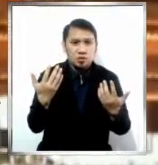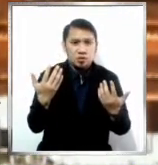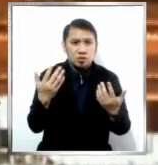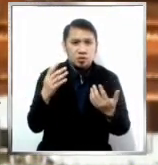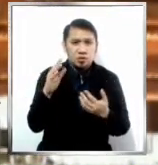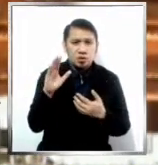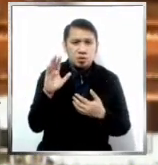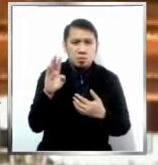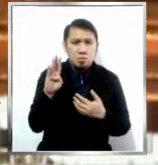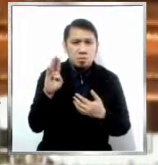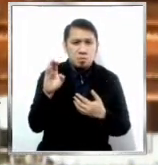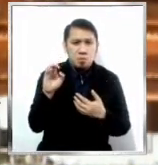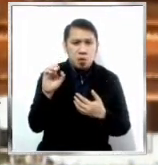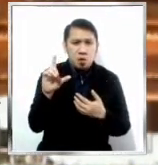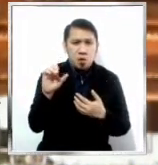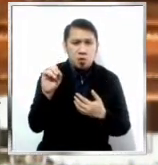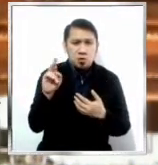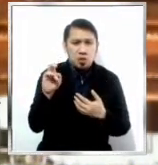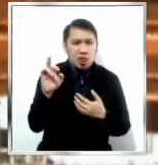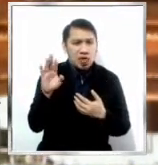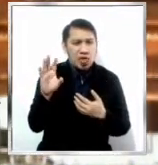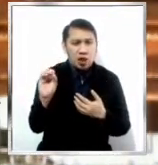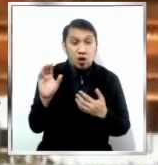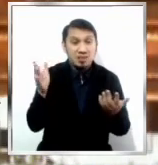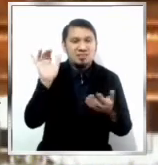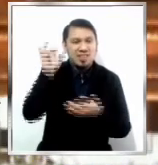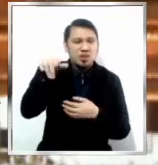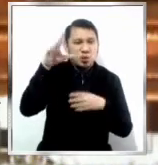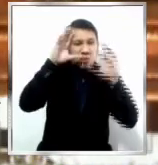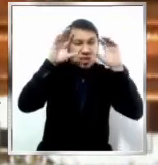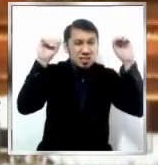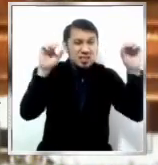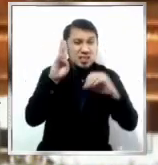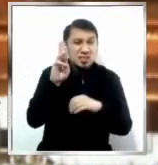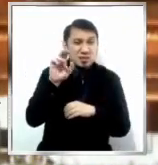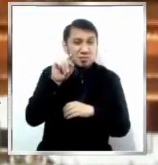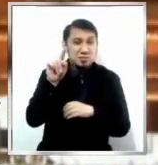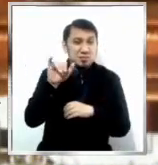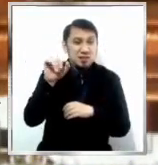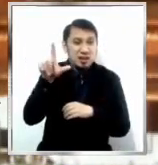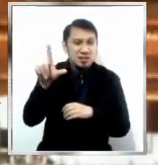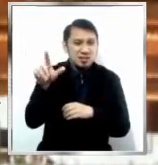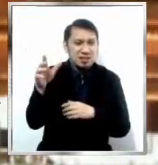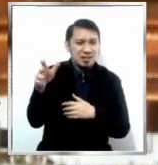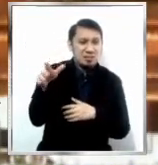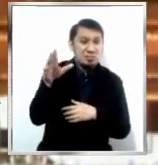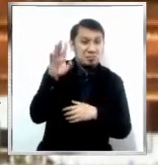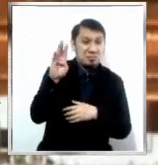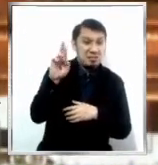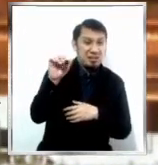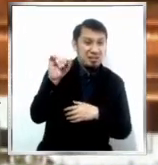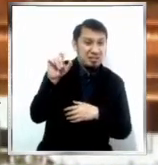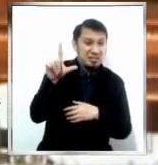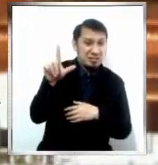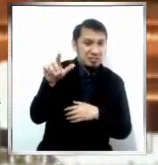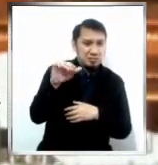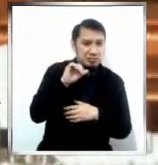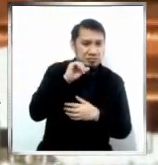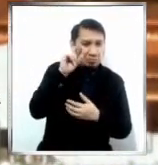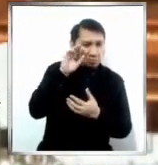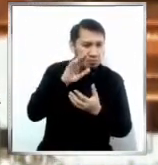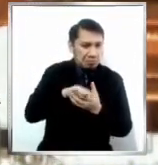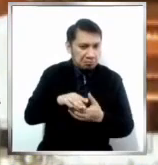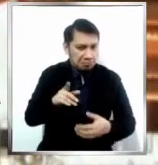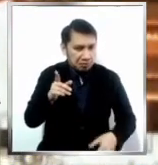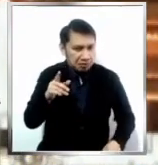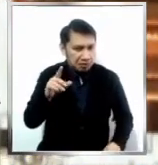Bolsonaro, the president there, medyo ano kasi siya eh. Hindi kaagad naniwala at marami